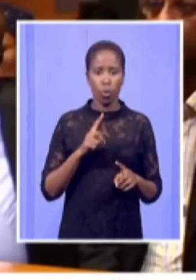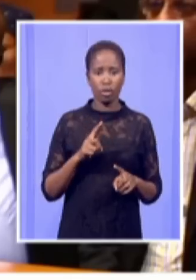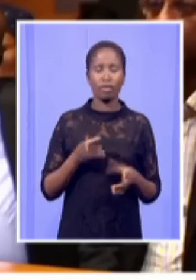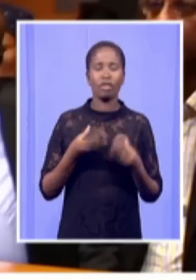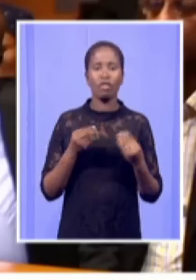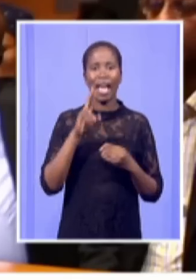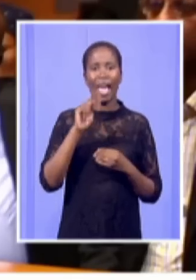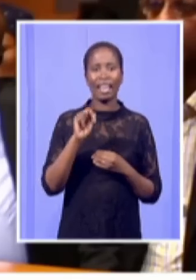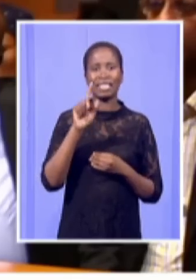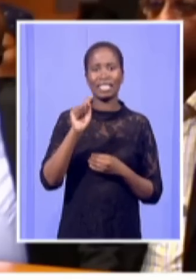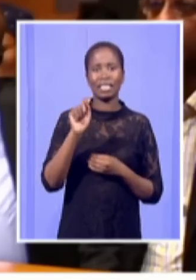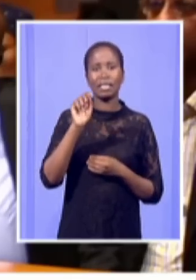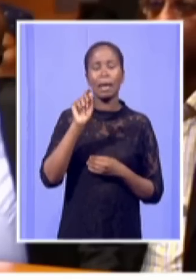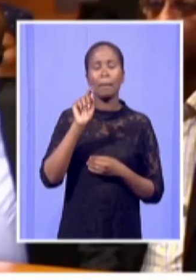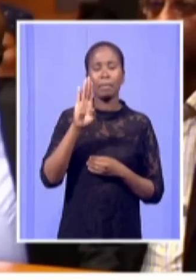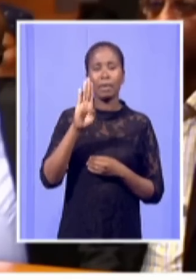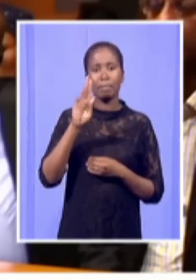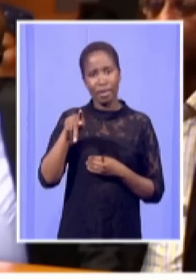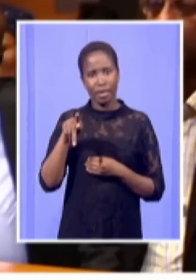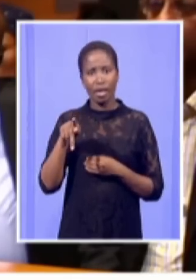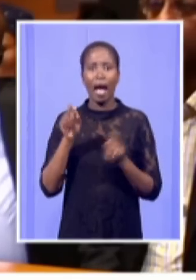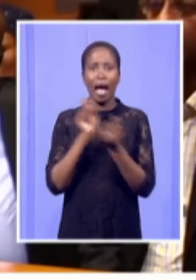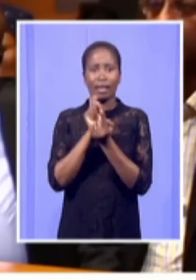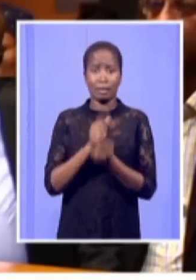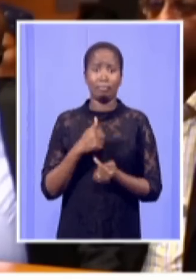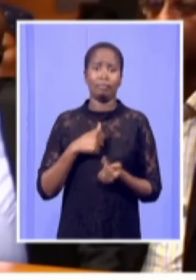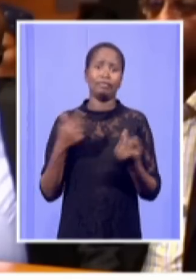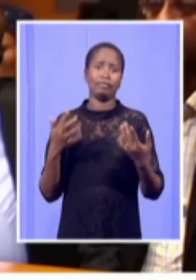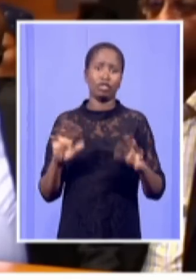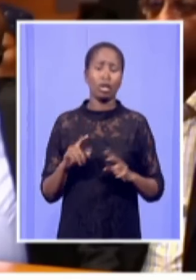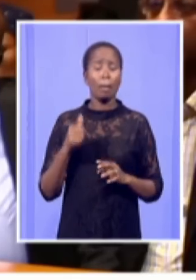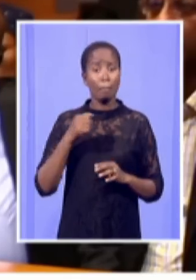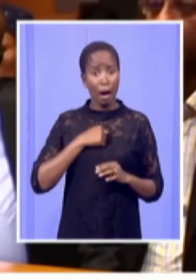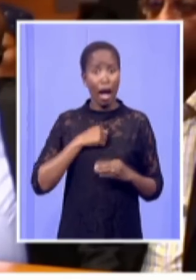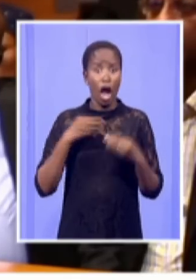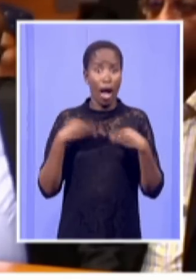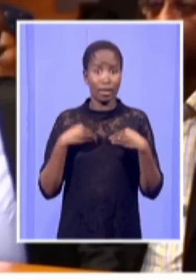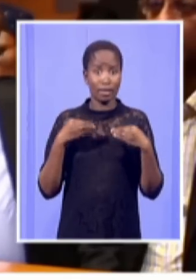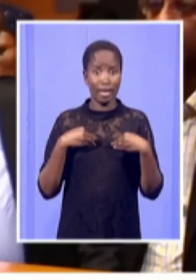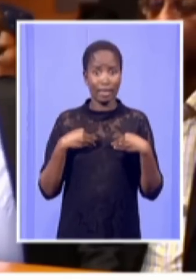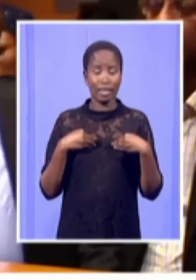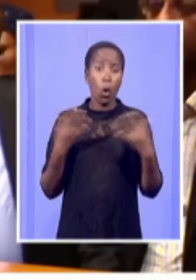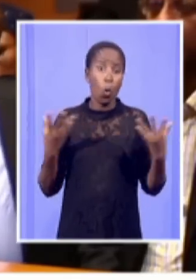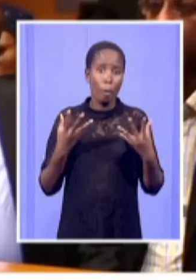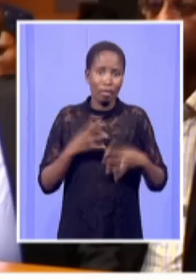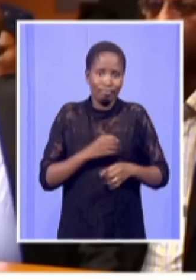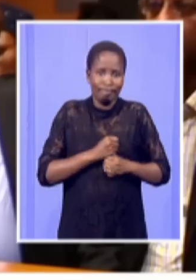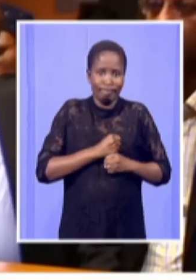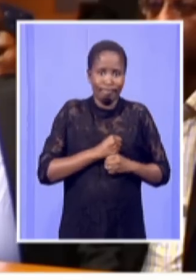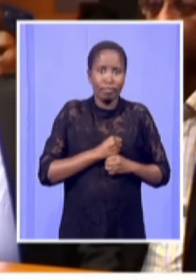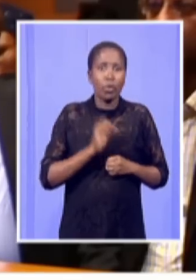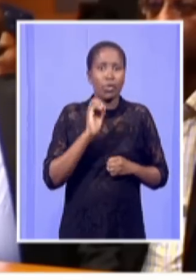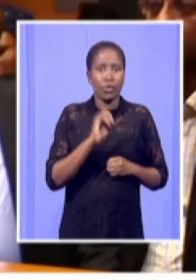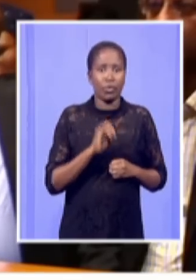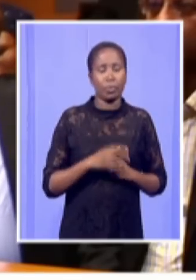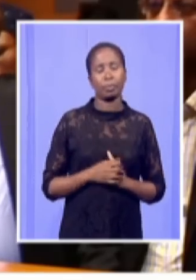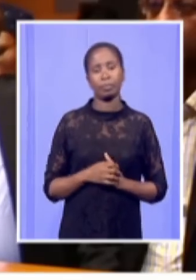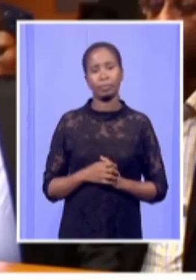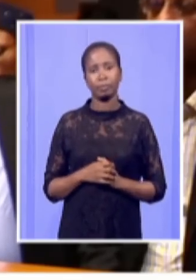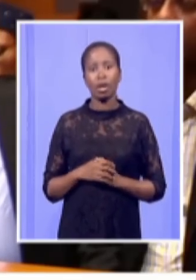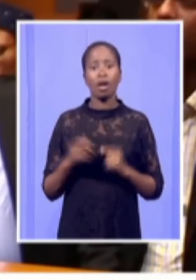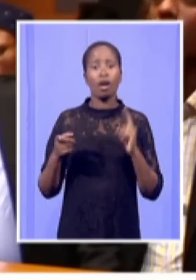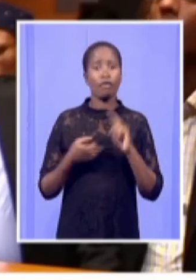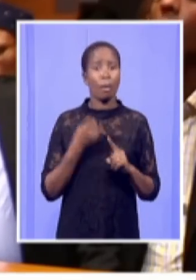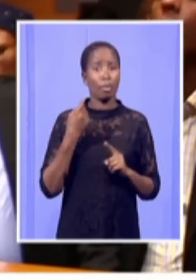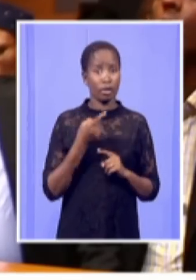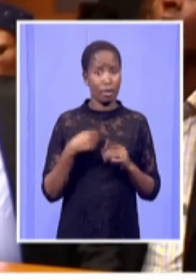NTPP against me, and consequently, my said assets are now placed under restraint. In addition to the aforesaid, I